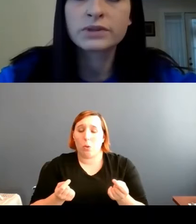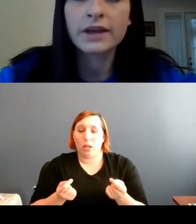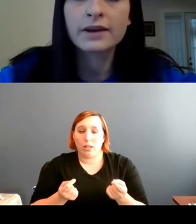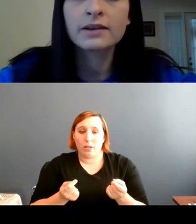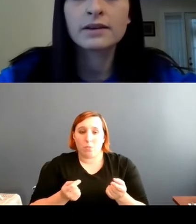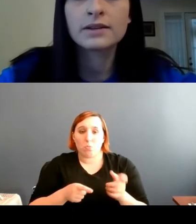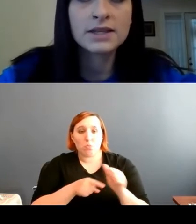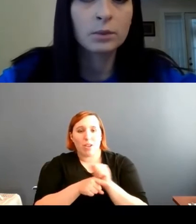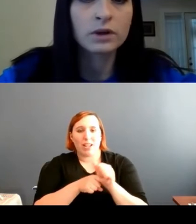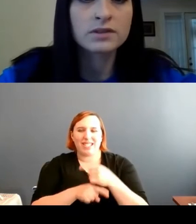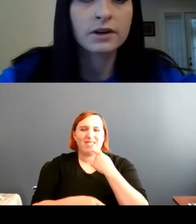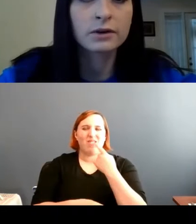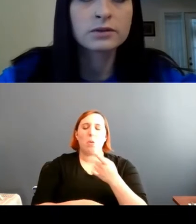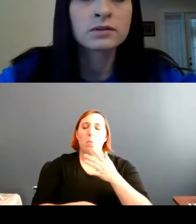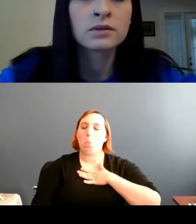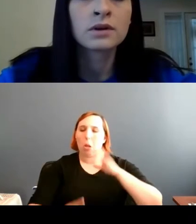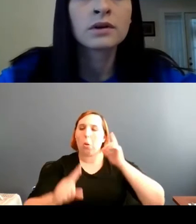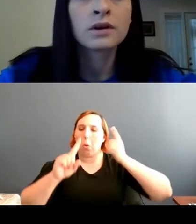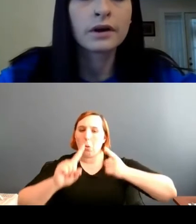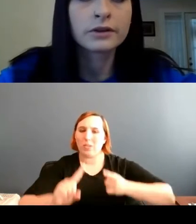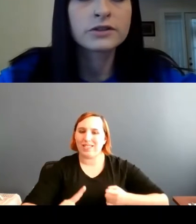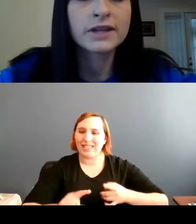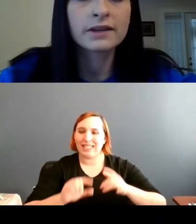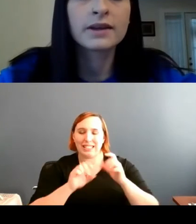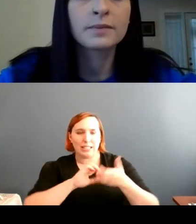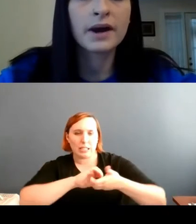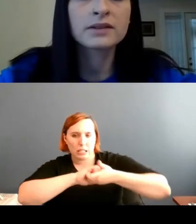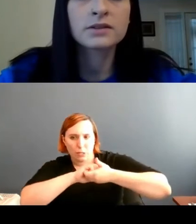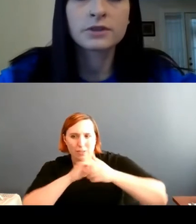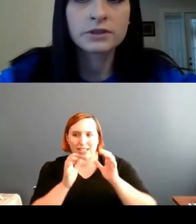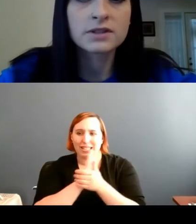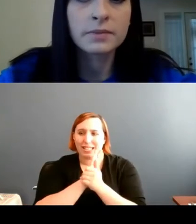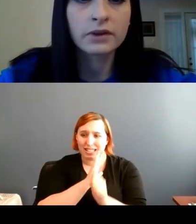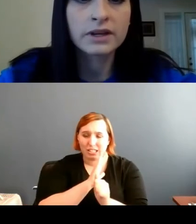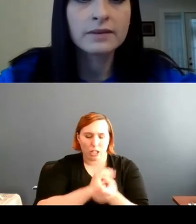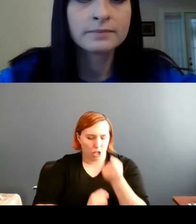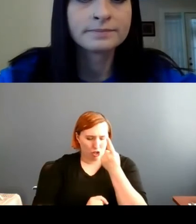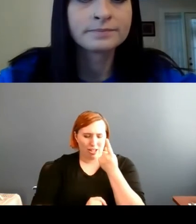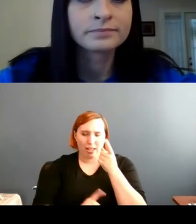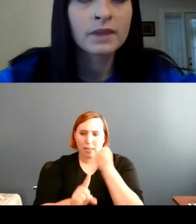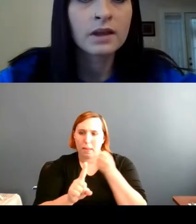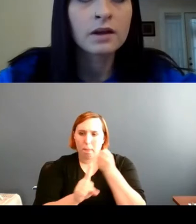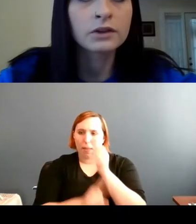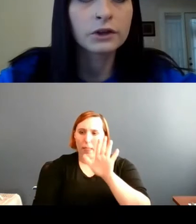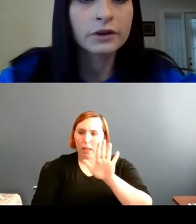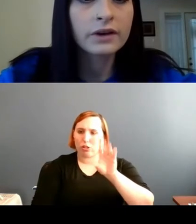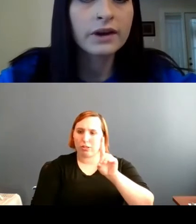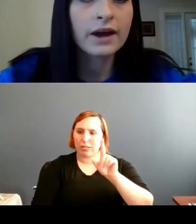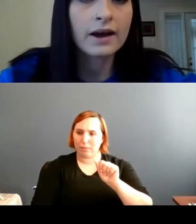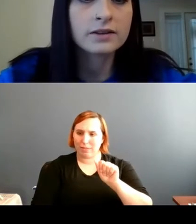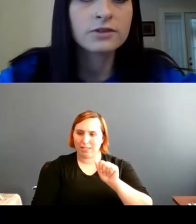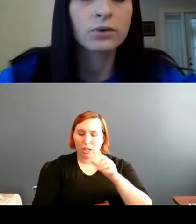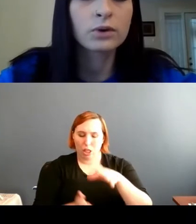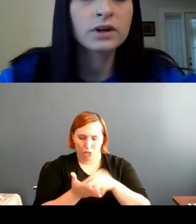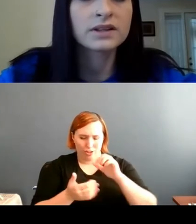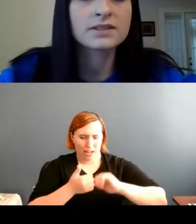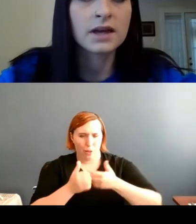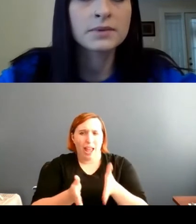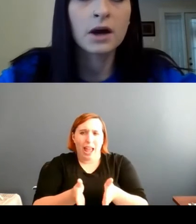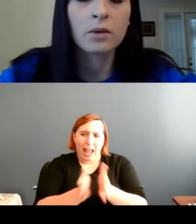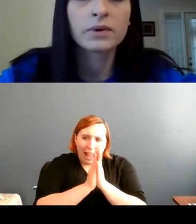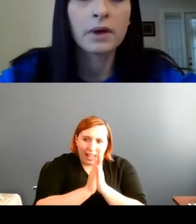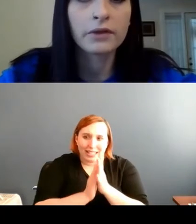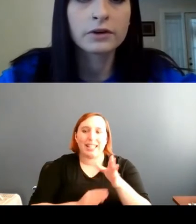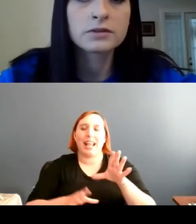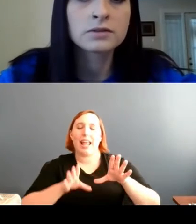practice goal setting and teamwork skills, understand the impact of their disability, learn how to ask for and